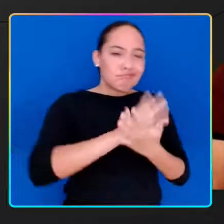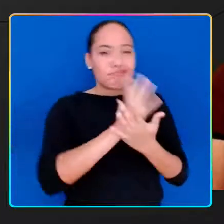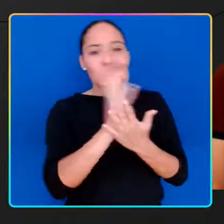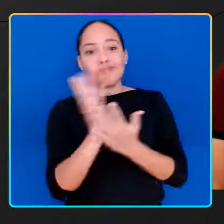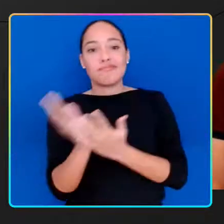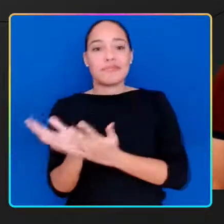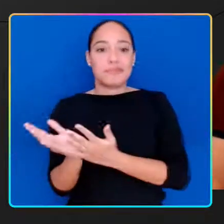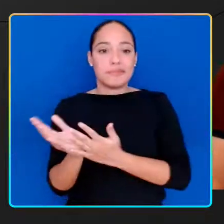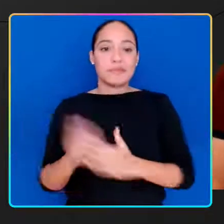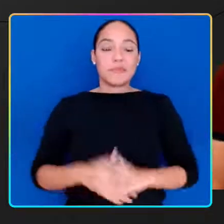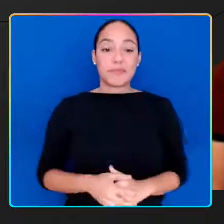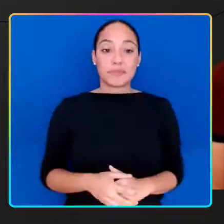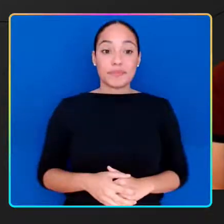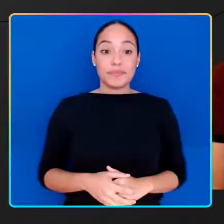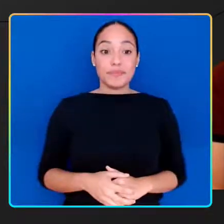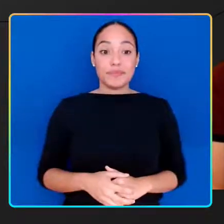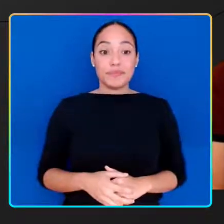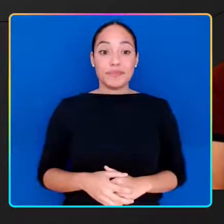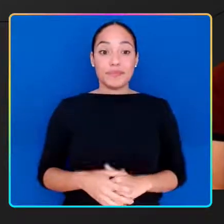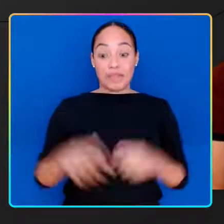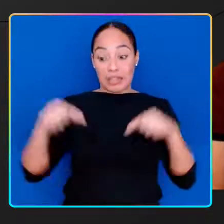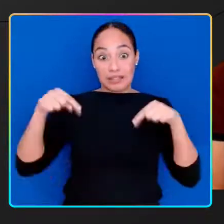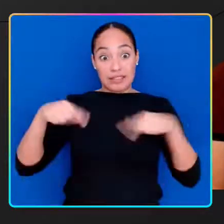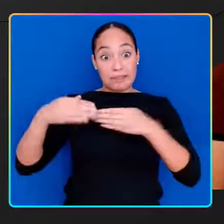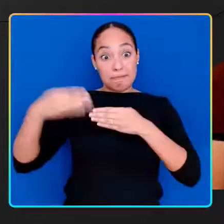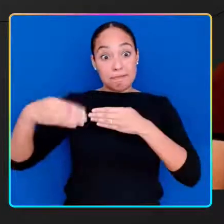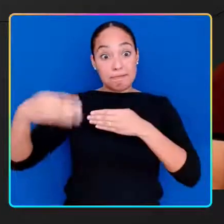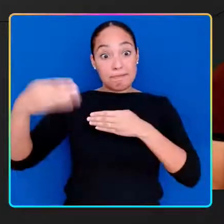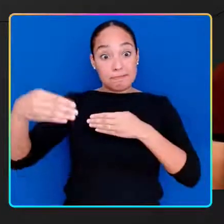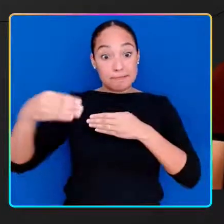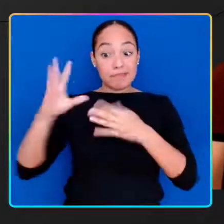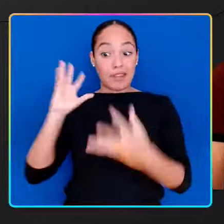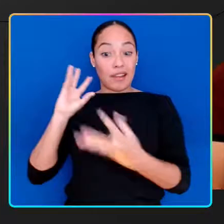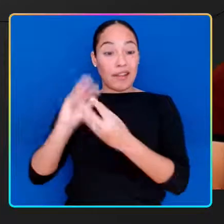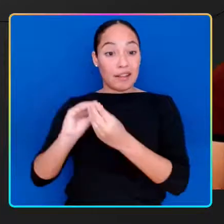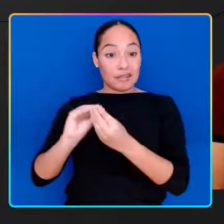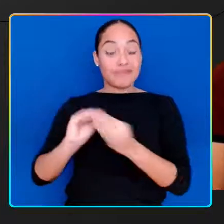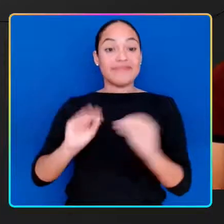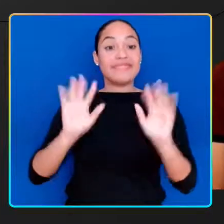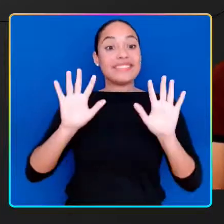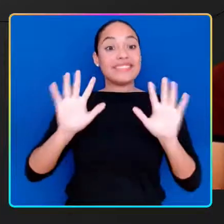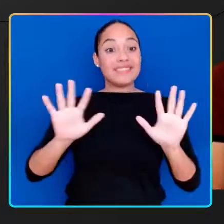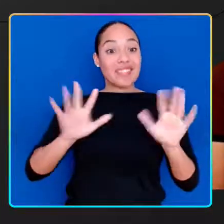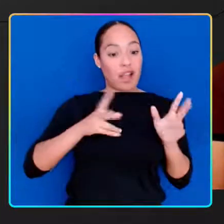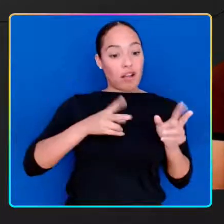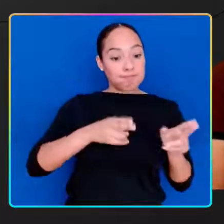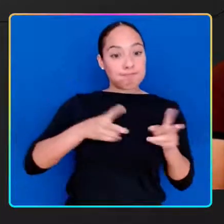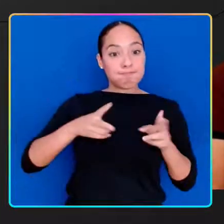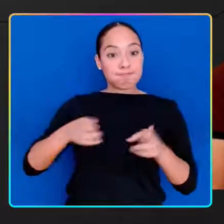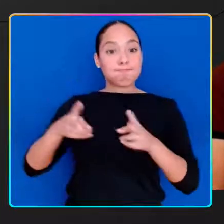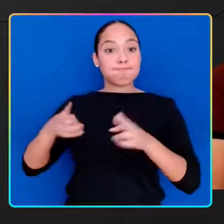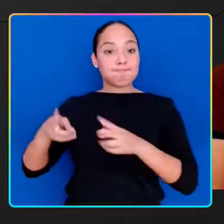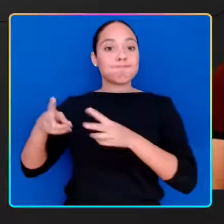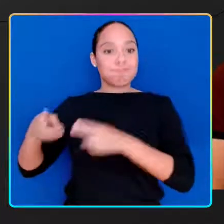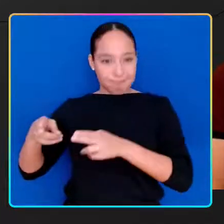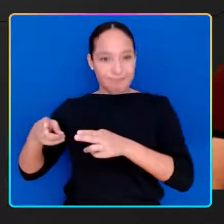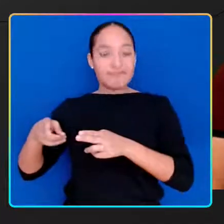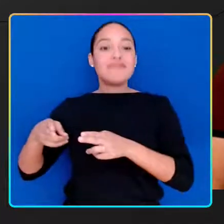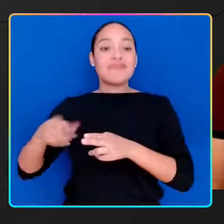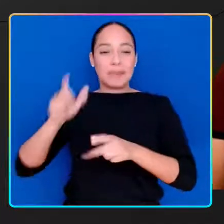this season we'll have 10 more episodes where we will find all people from around the globe who work in